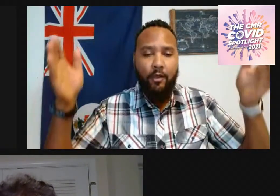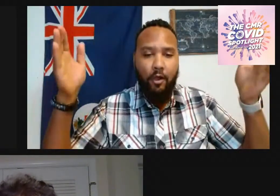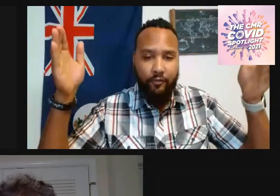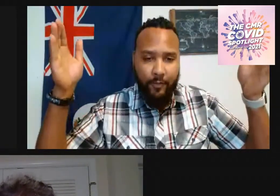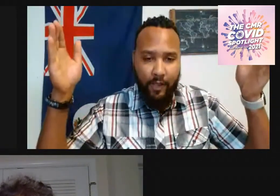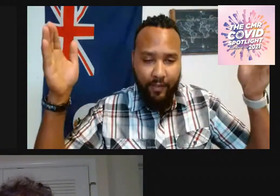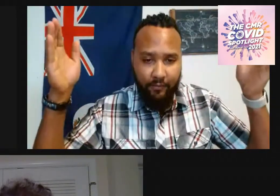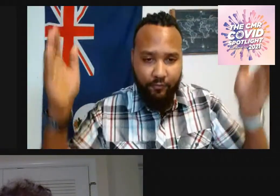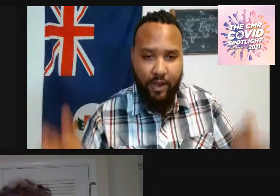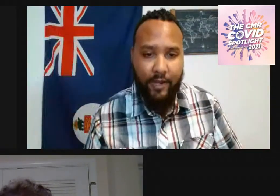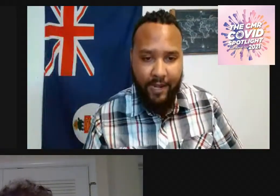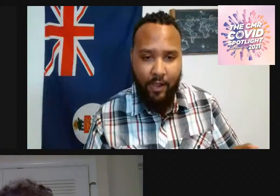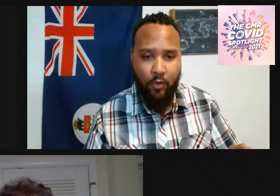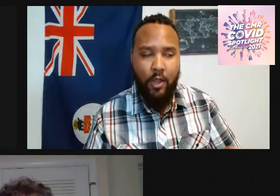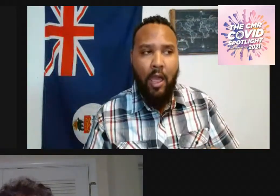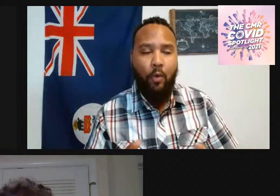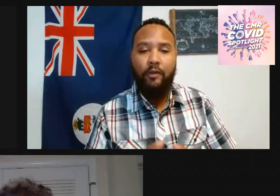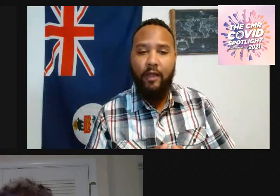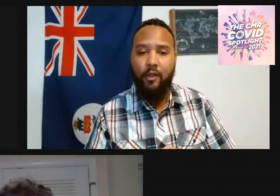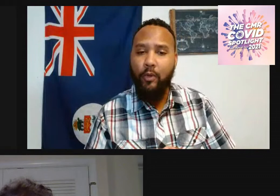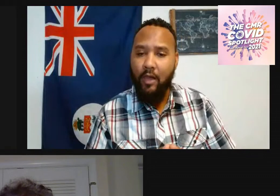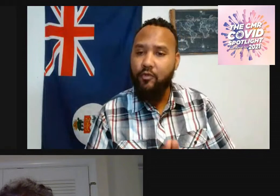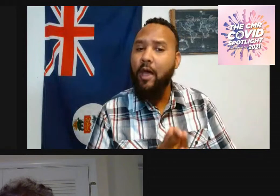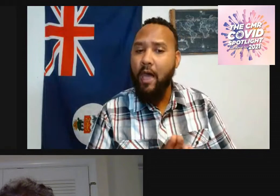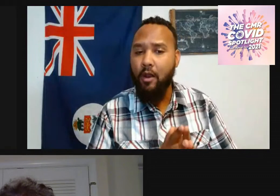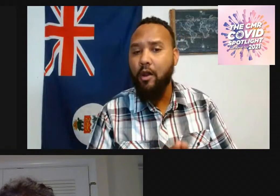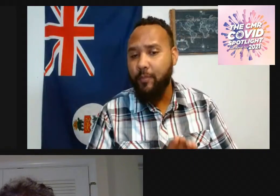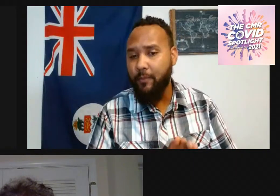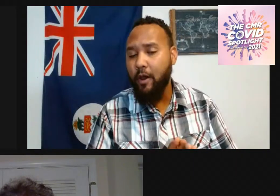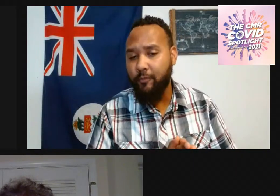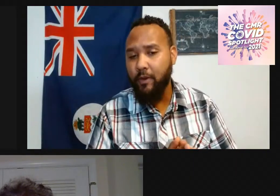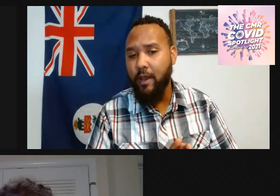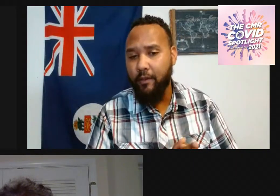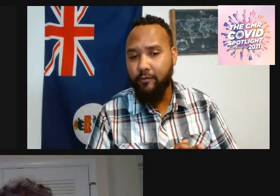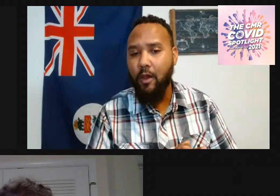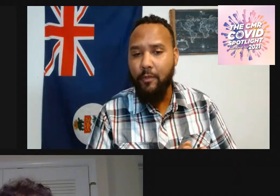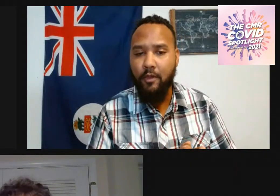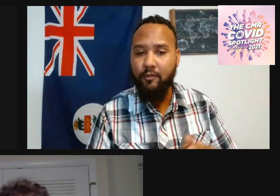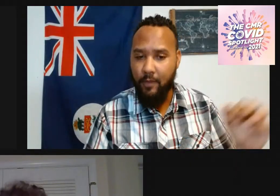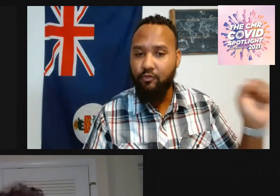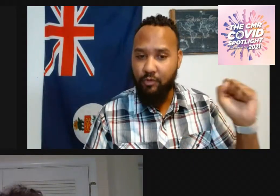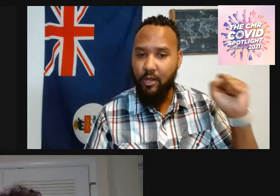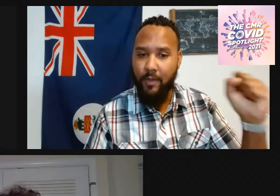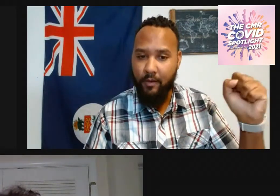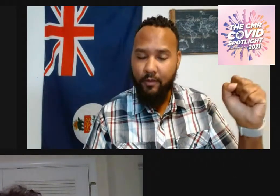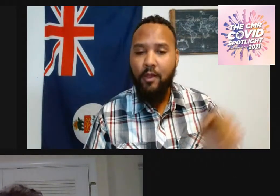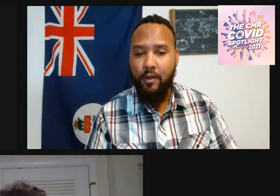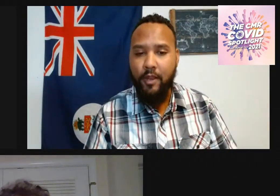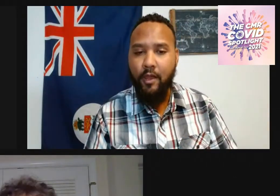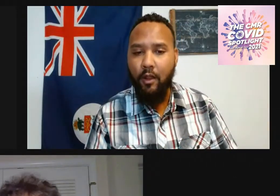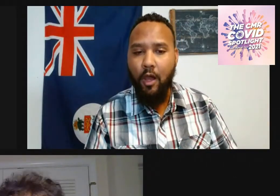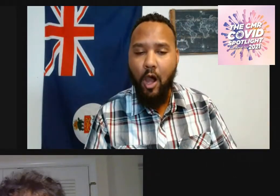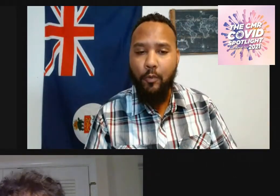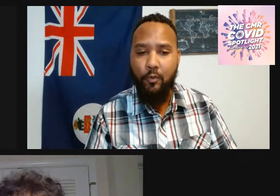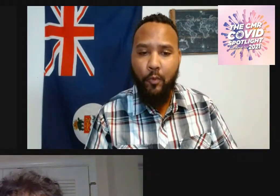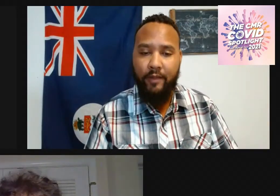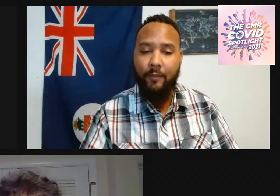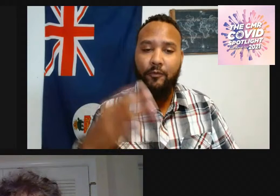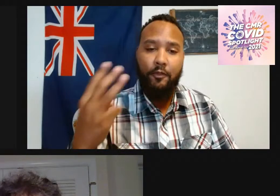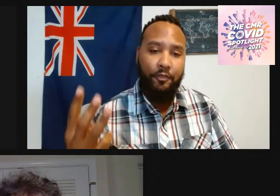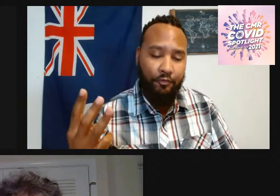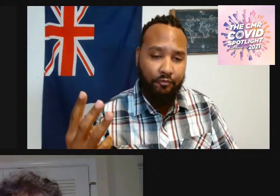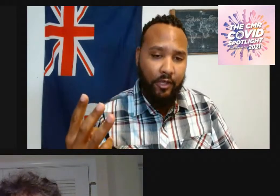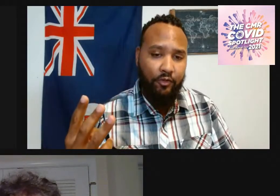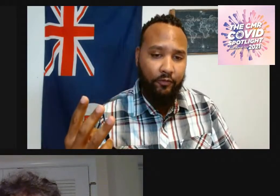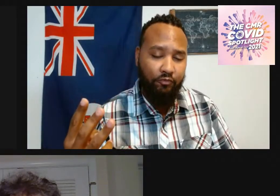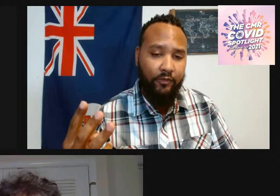today, how many are hospitalized as of right now. I will tell you, we have not had a lot of people hospitalized. It's really been nil. We went